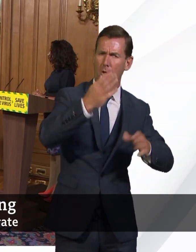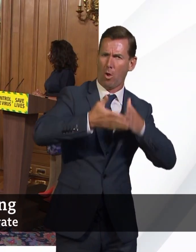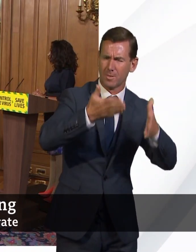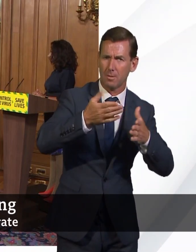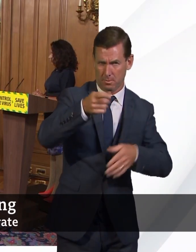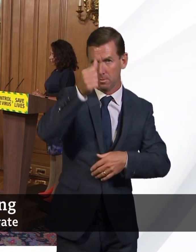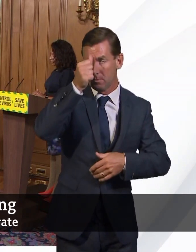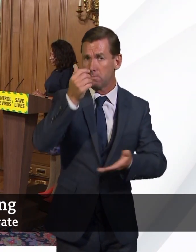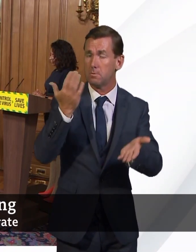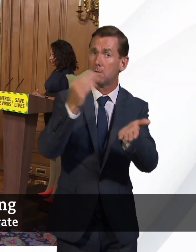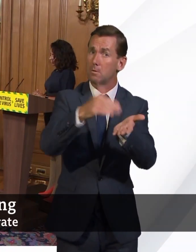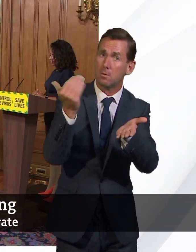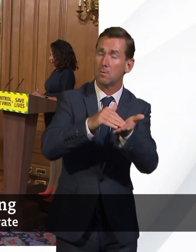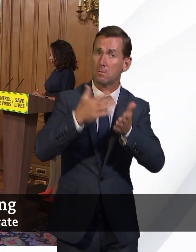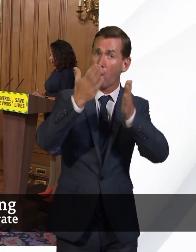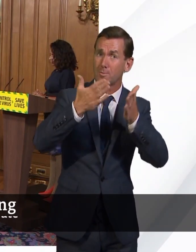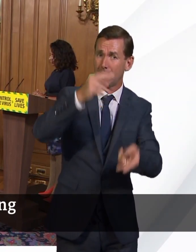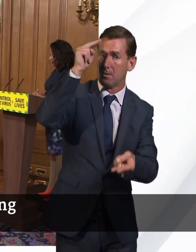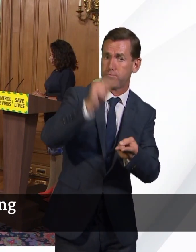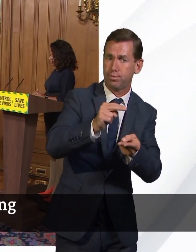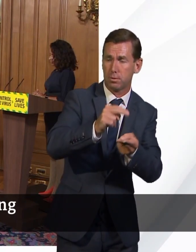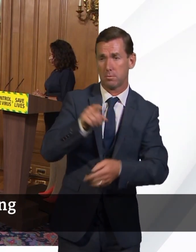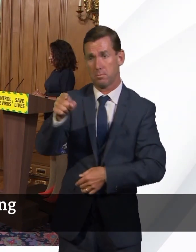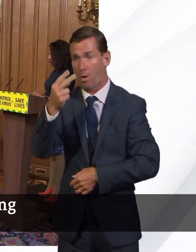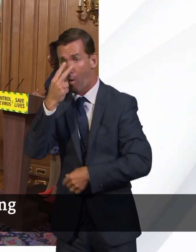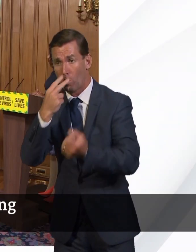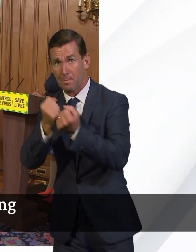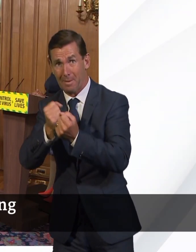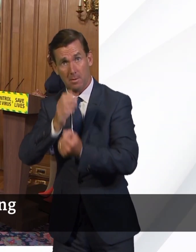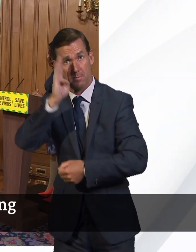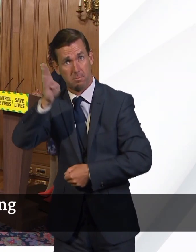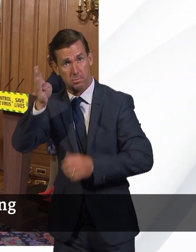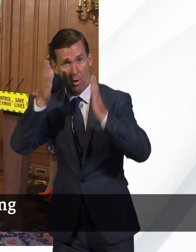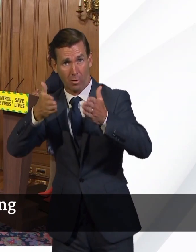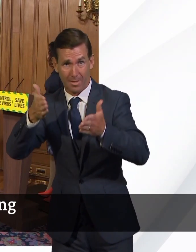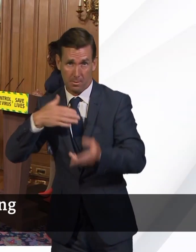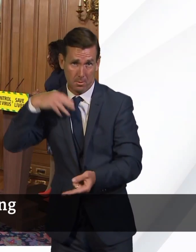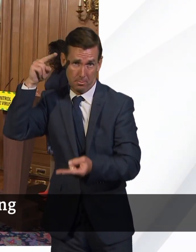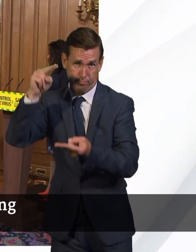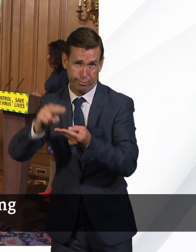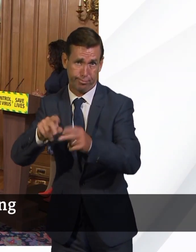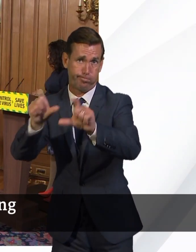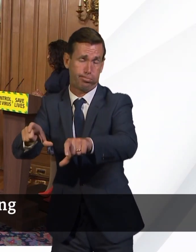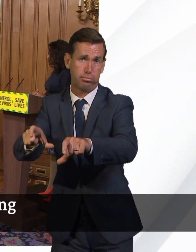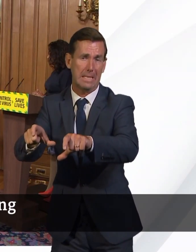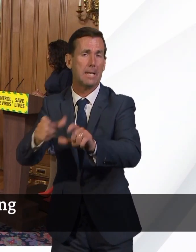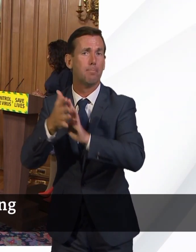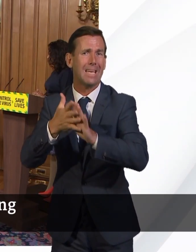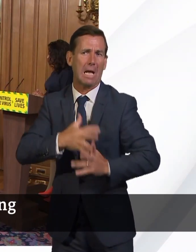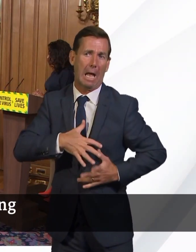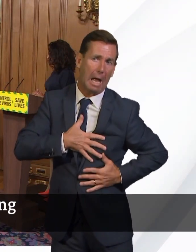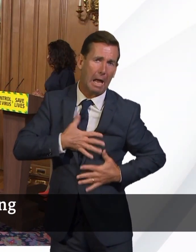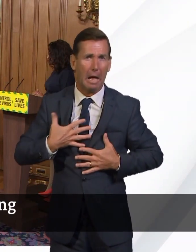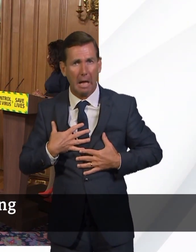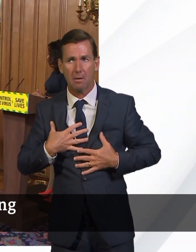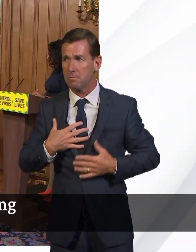it's important we understand that that was appropriate in those individuals. Thanks. Andy, was that, I didn't realise